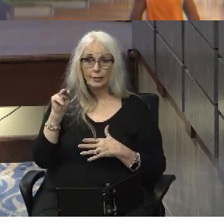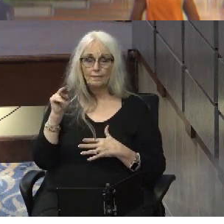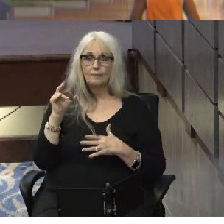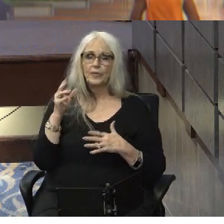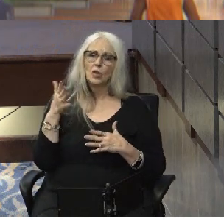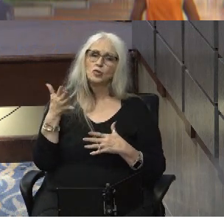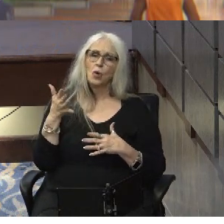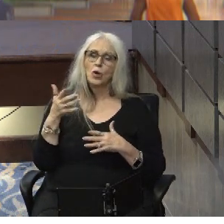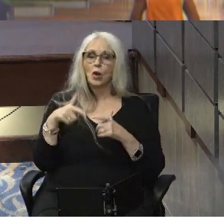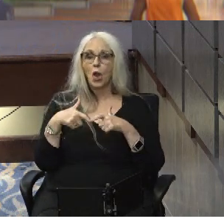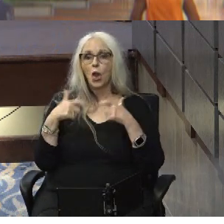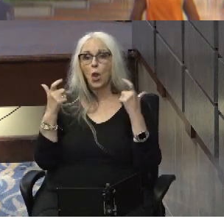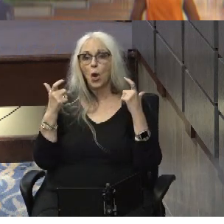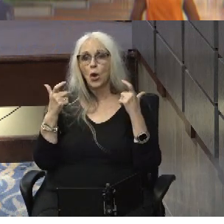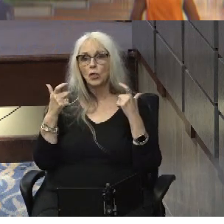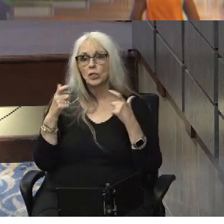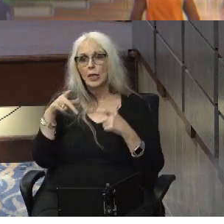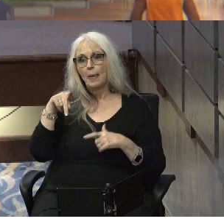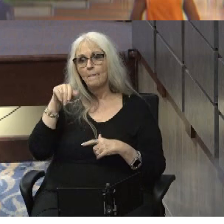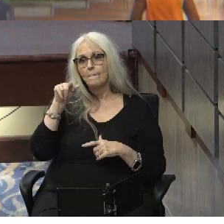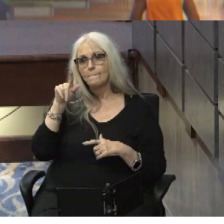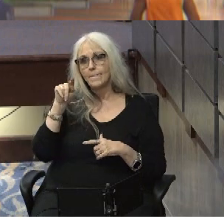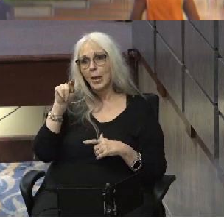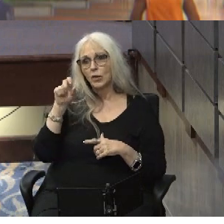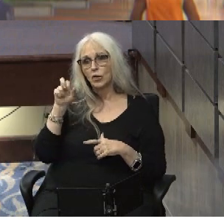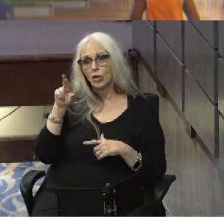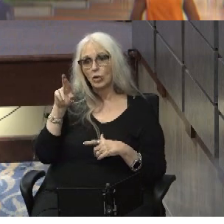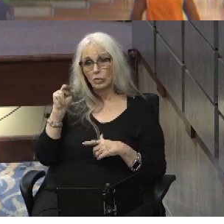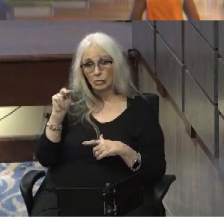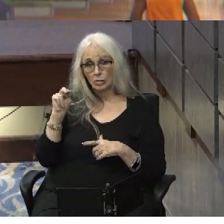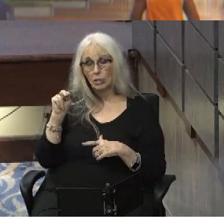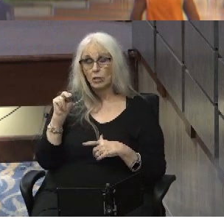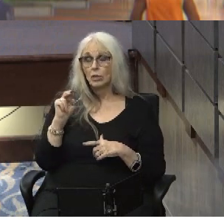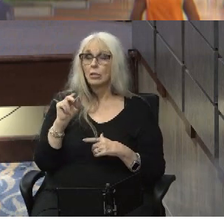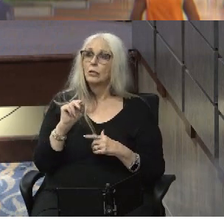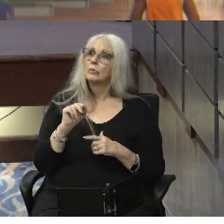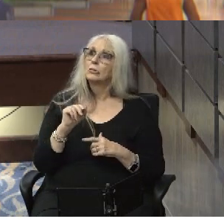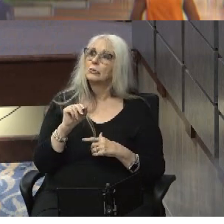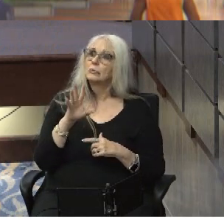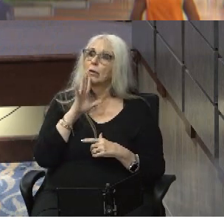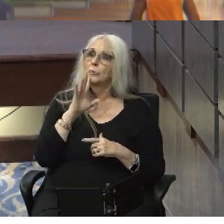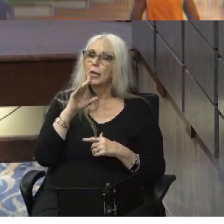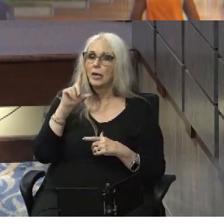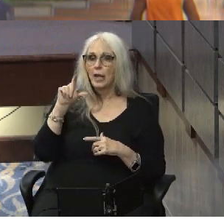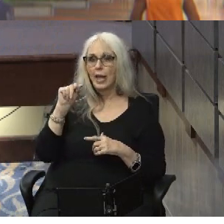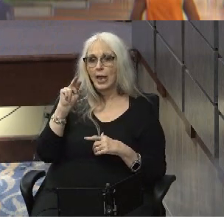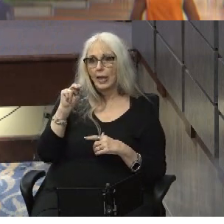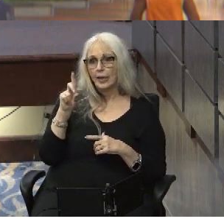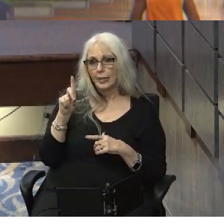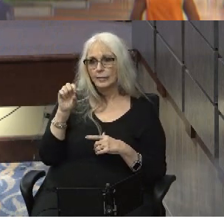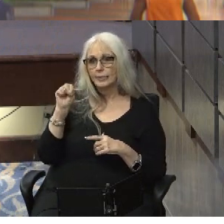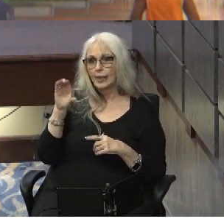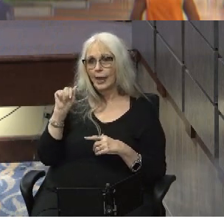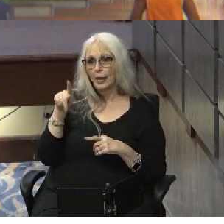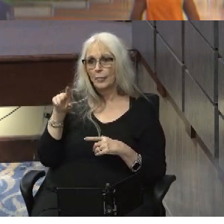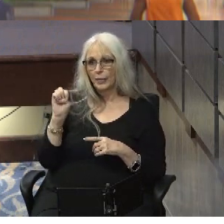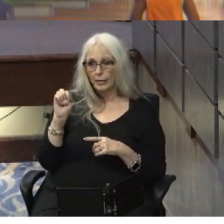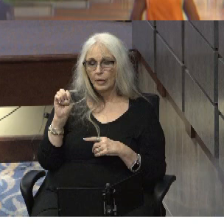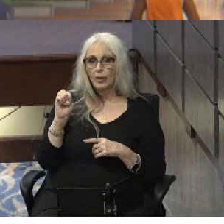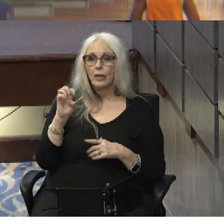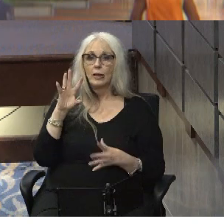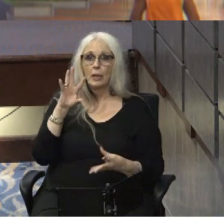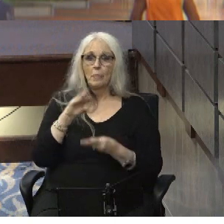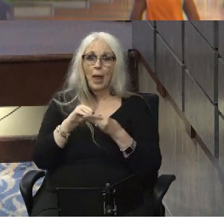sort of a large scale pattern that speaks to the landscape and geography of the area, combined with